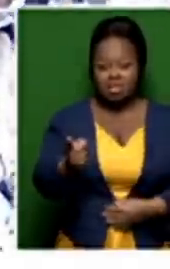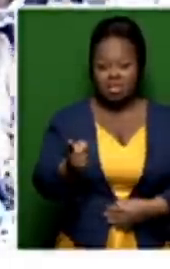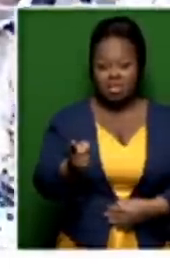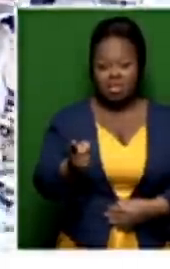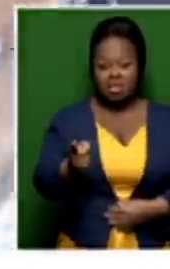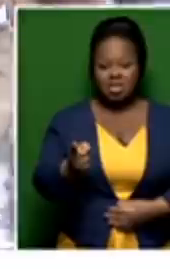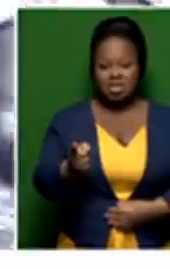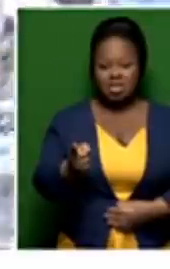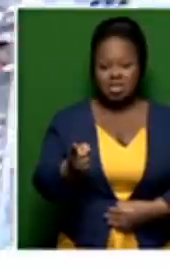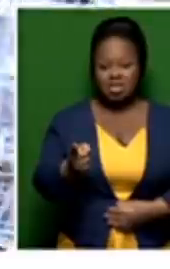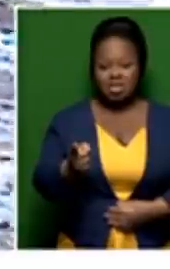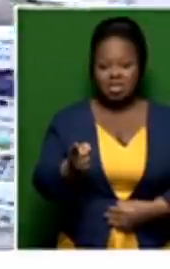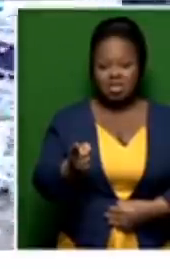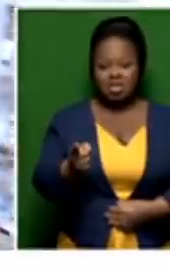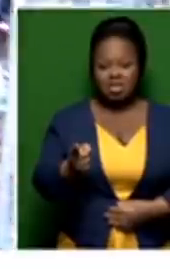It